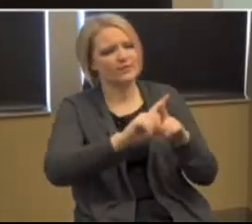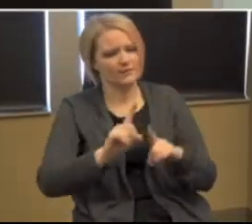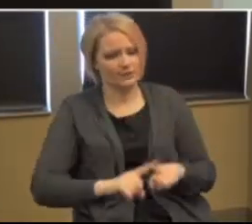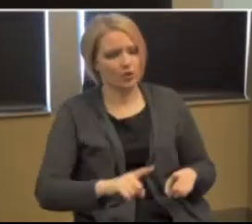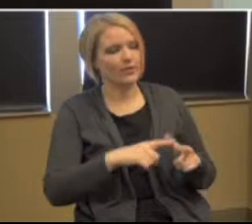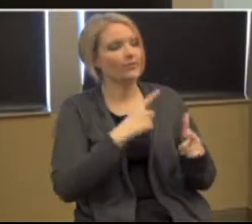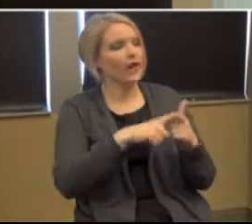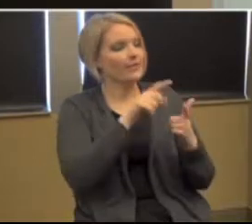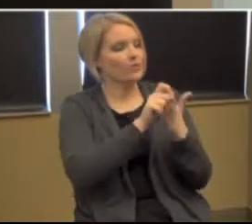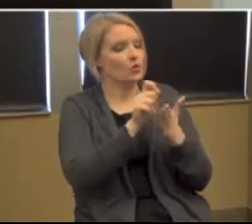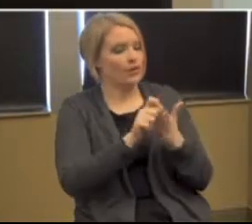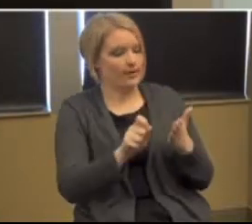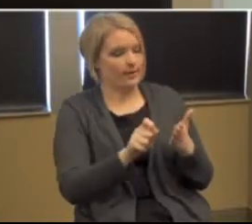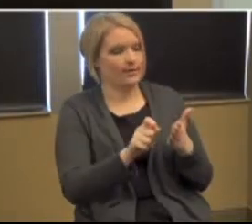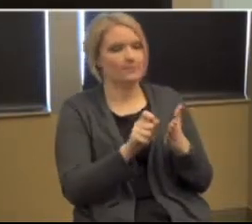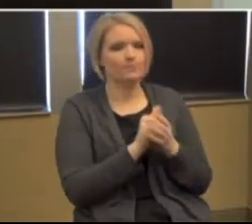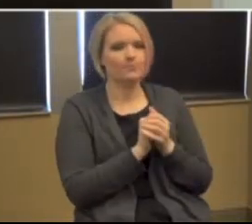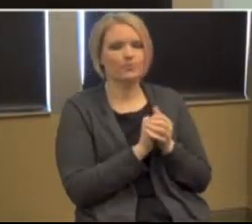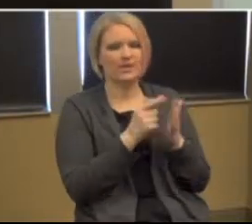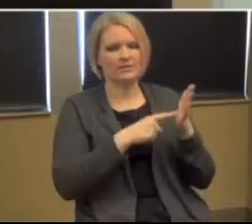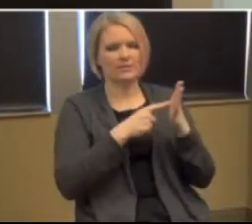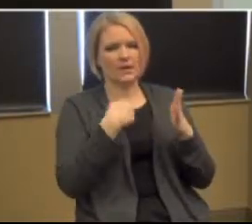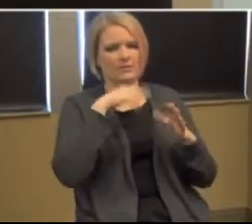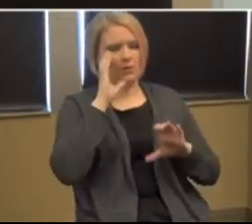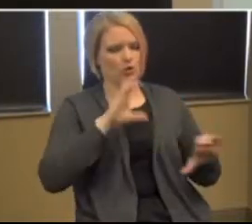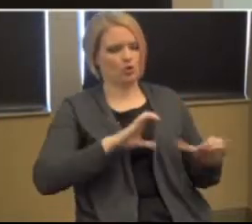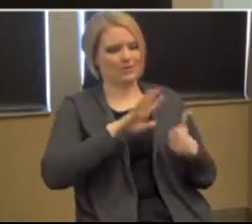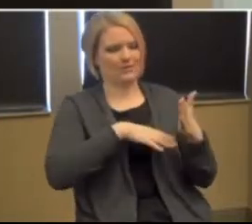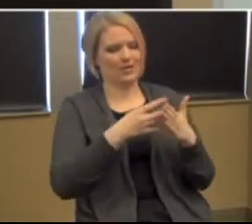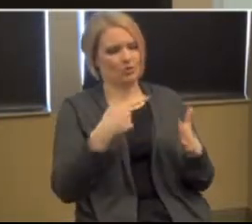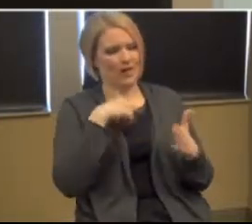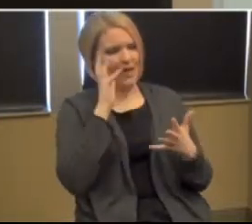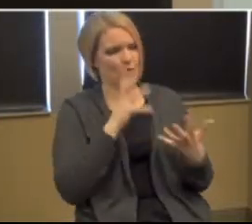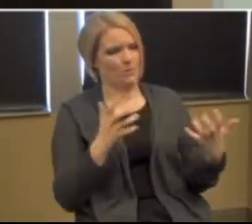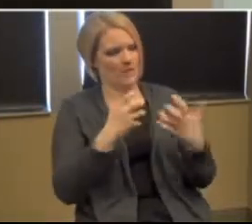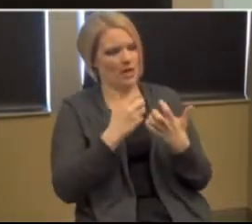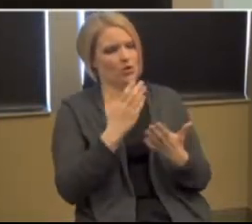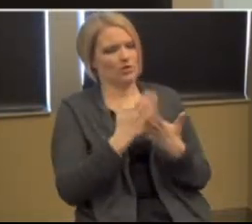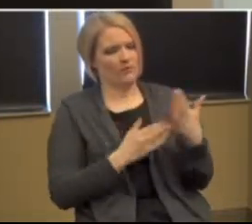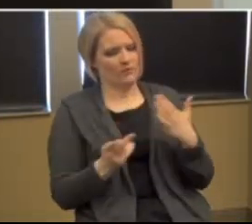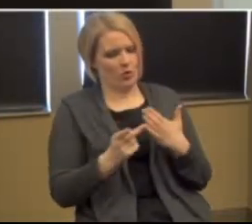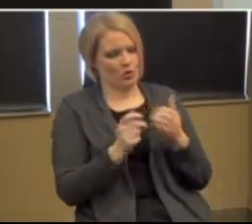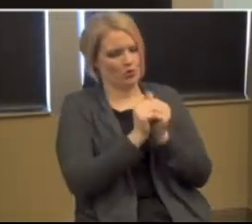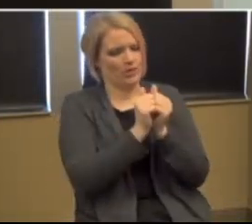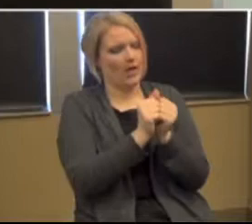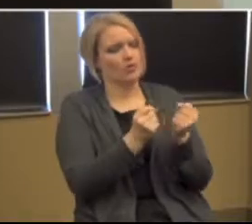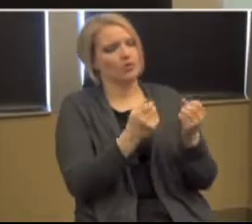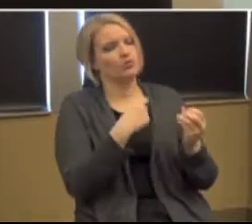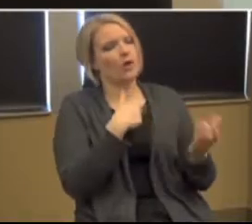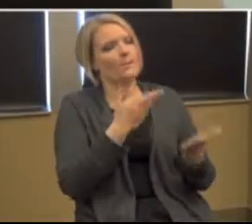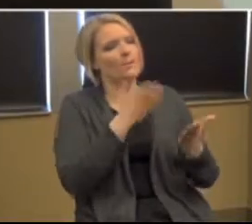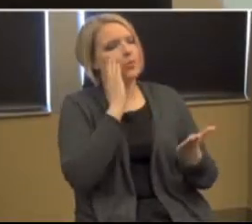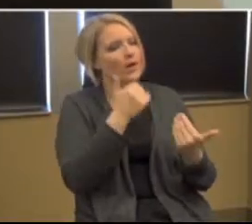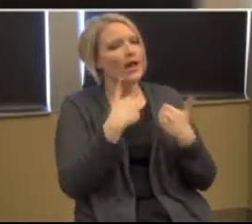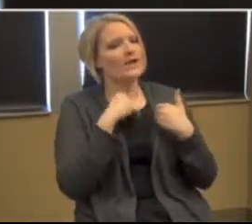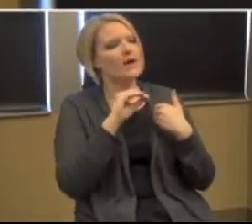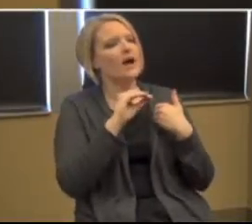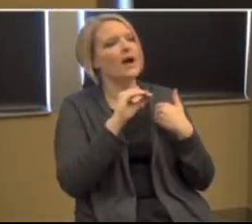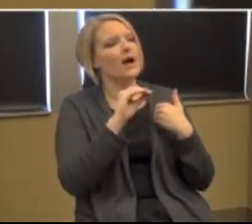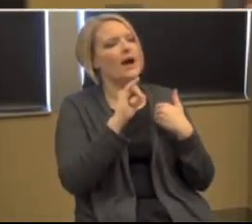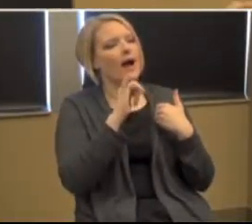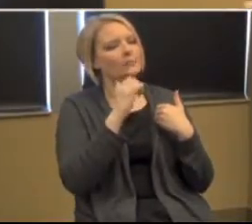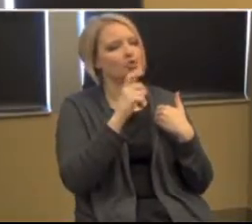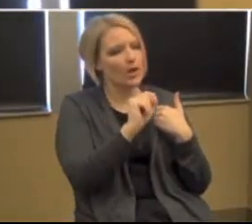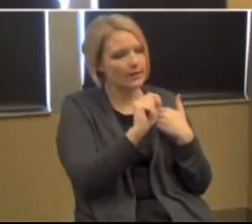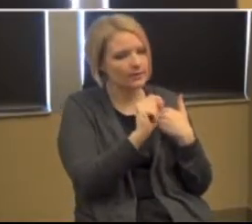And oftentimes when I'm doing schedules, I'll also pair some of those two together. So I might have an object, but